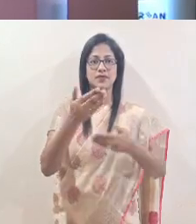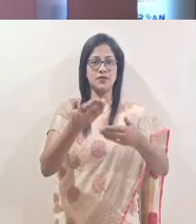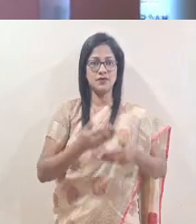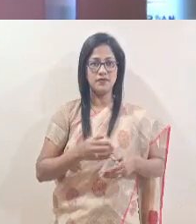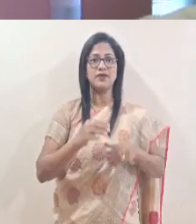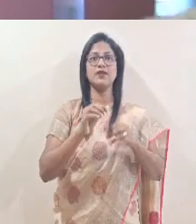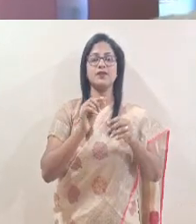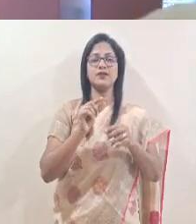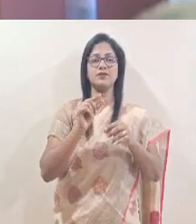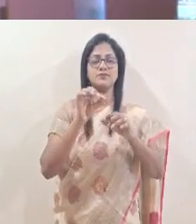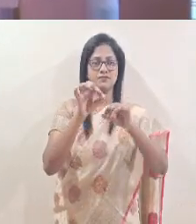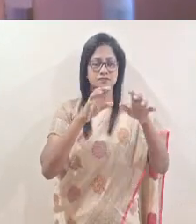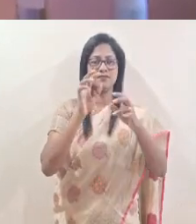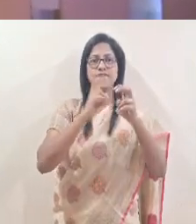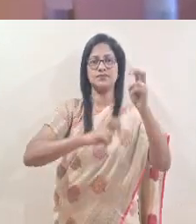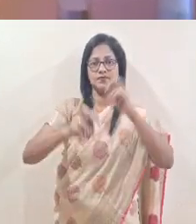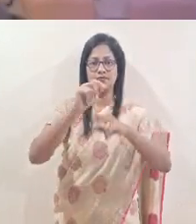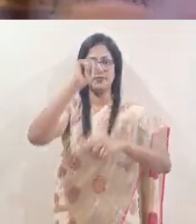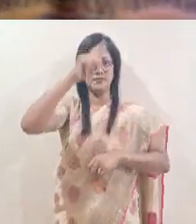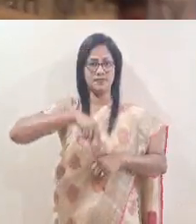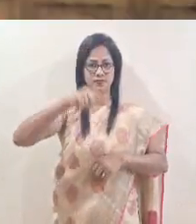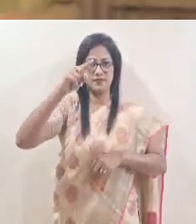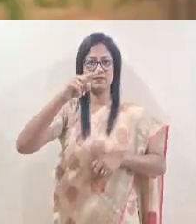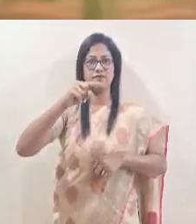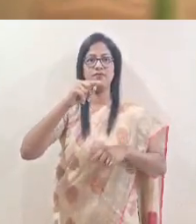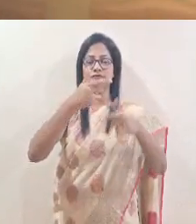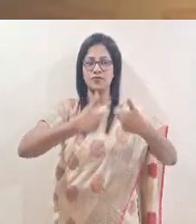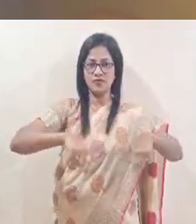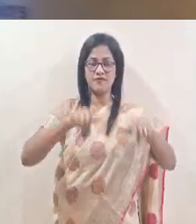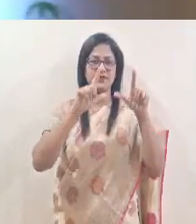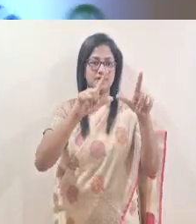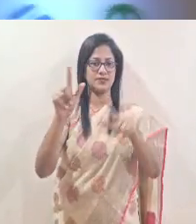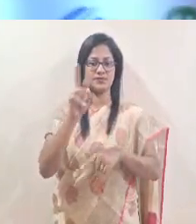Urban Mobility India Conference as Expo 2023.